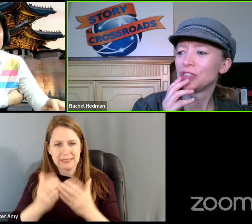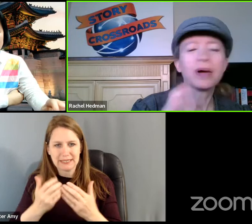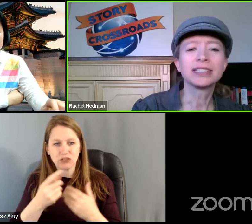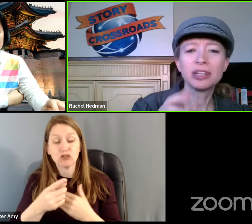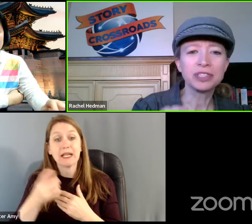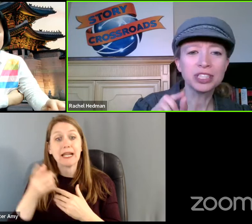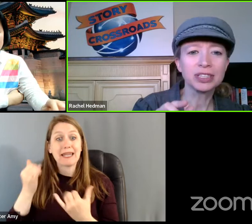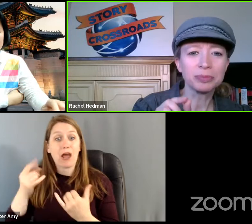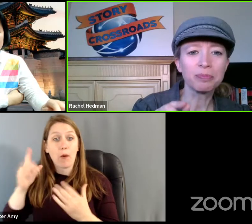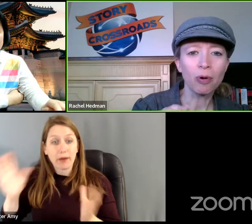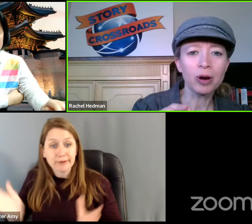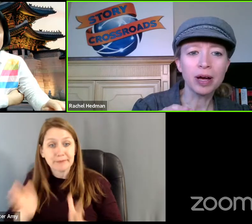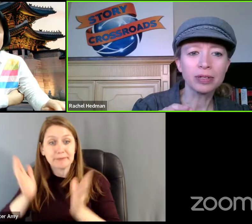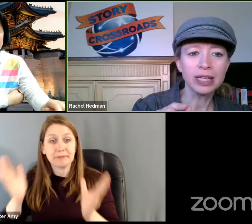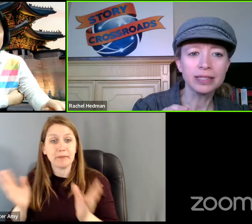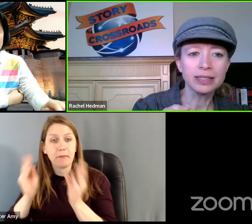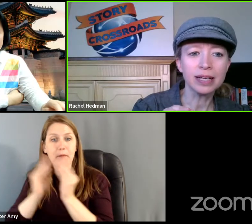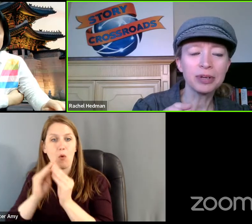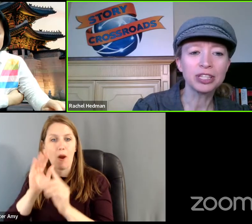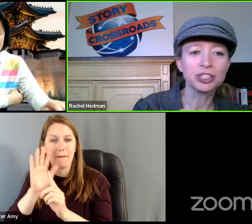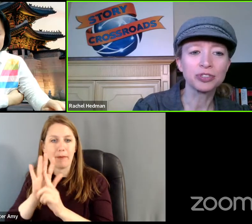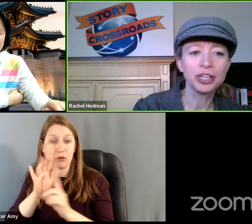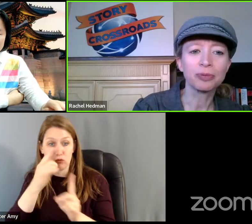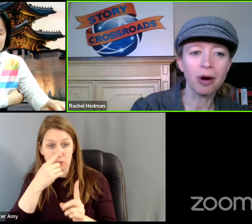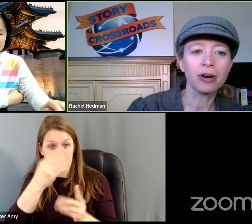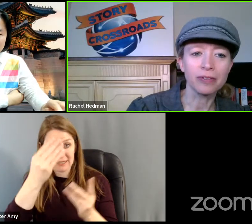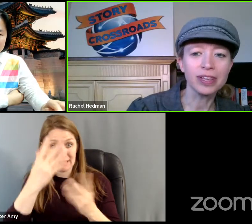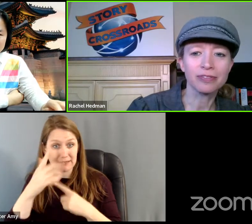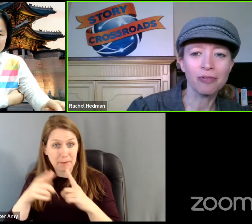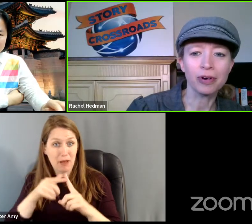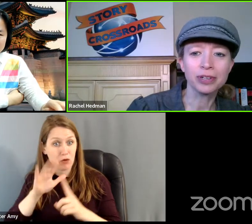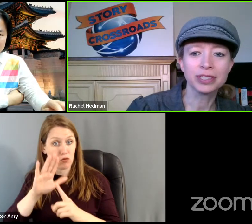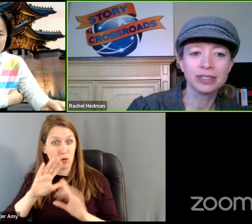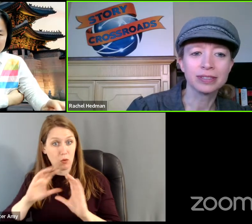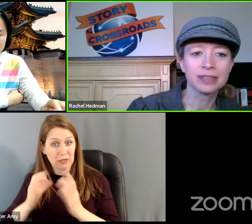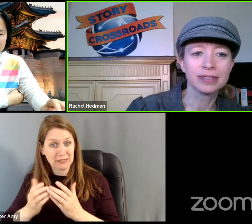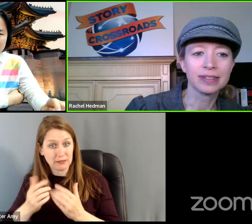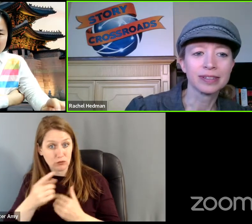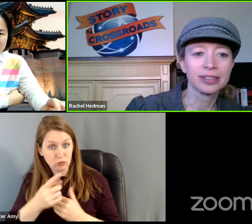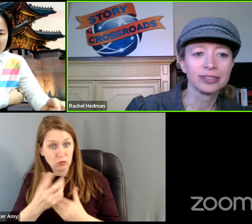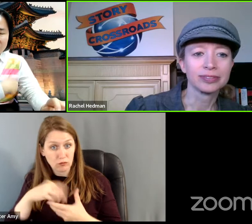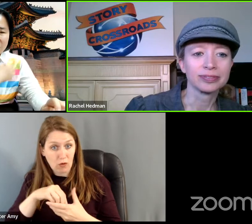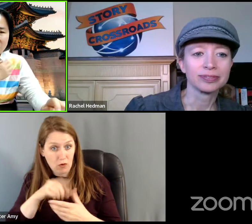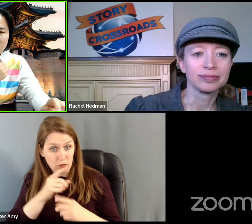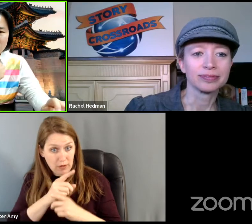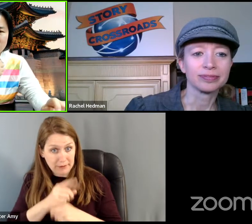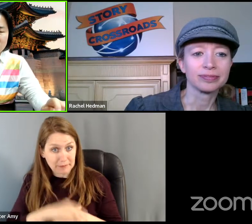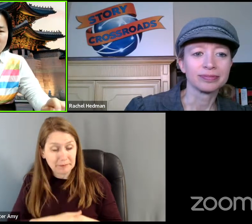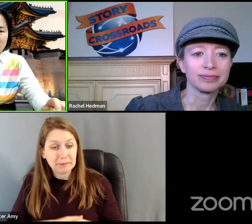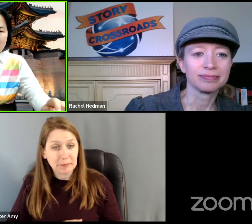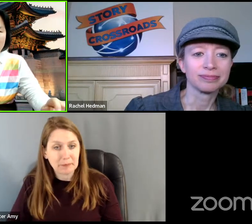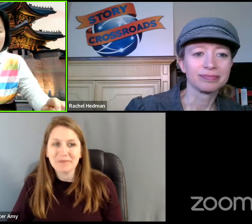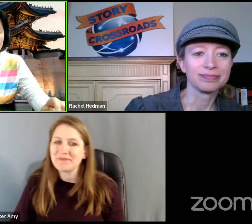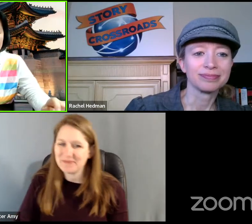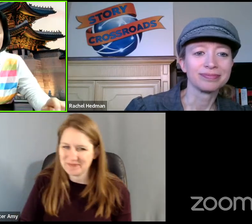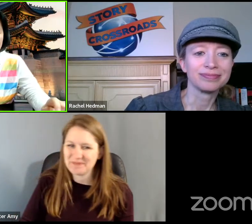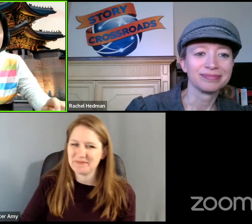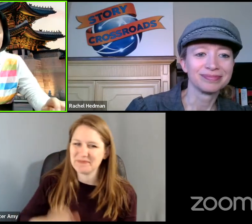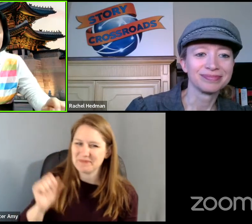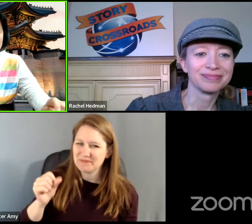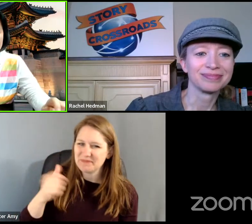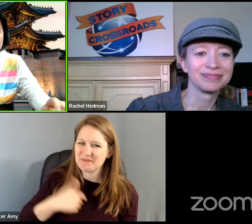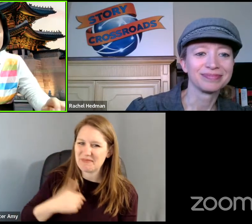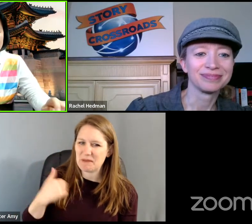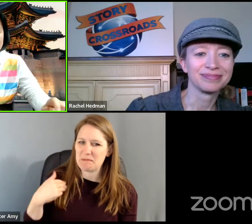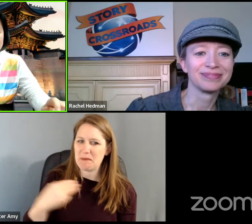And do you mind telling me just a little bit more about Kisa? I mean, because you said you're part of it, of course. Yeah, I'm a member